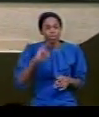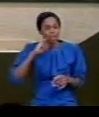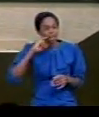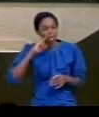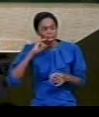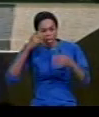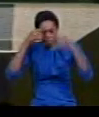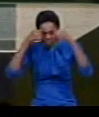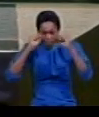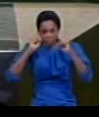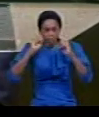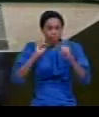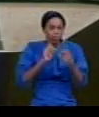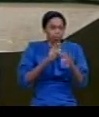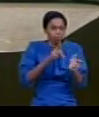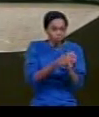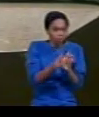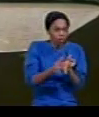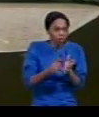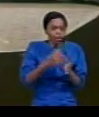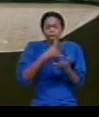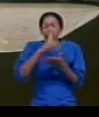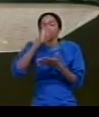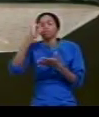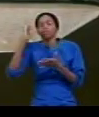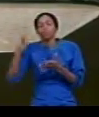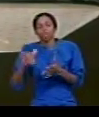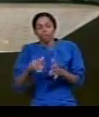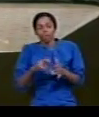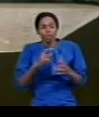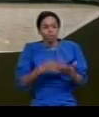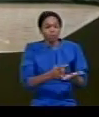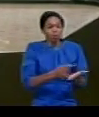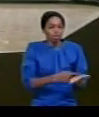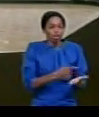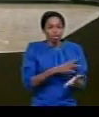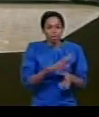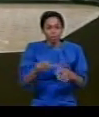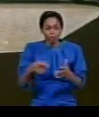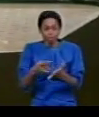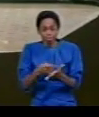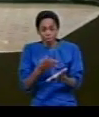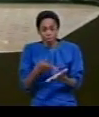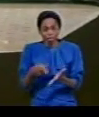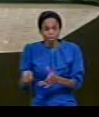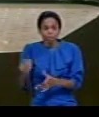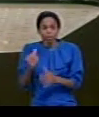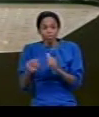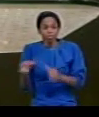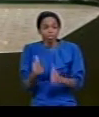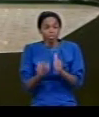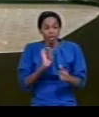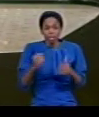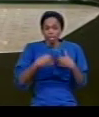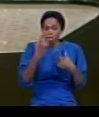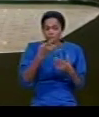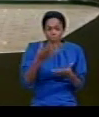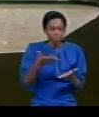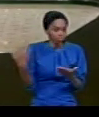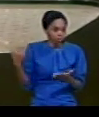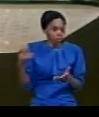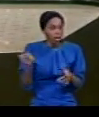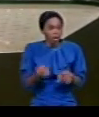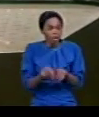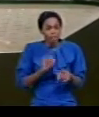and such like, of the which I tell you before, as I have told you in